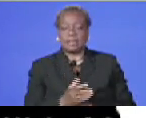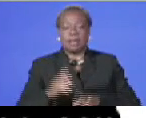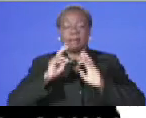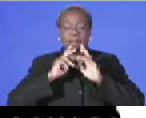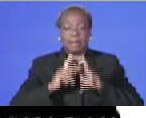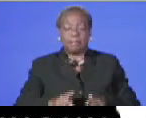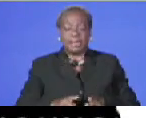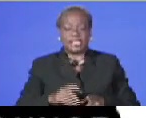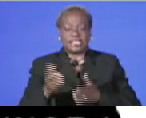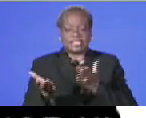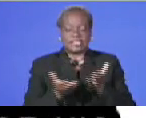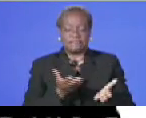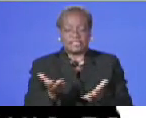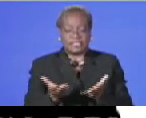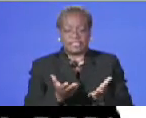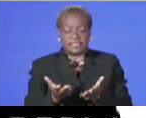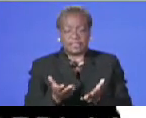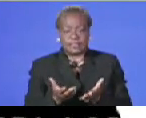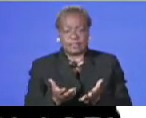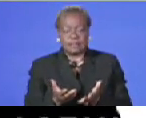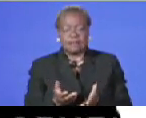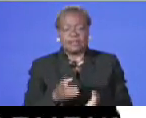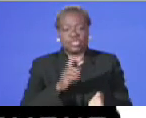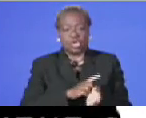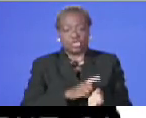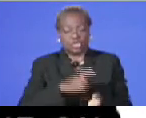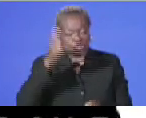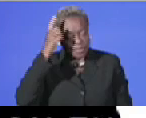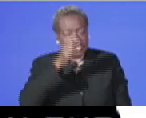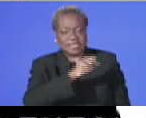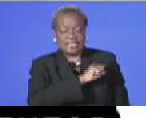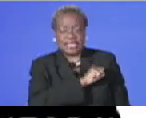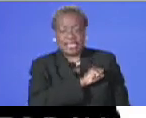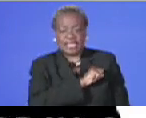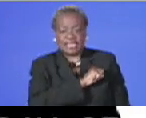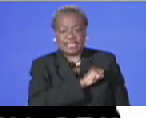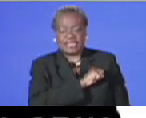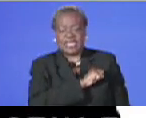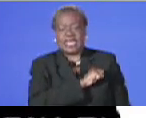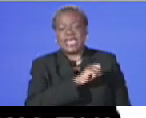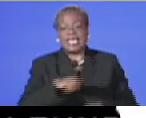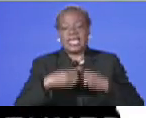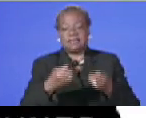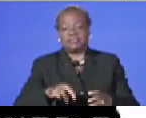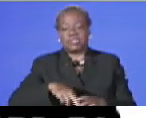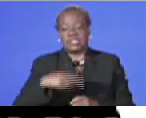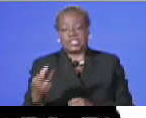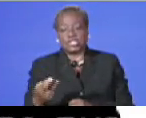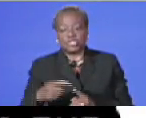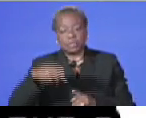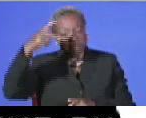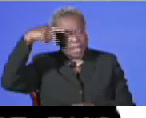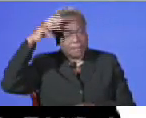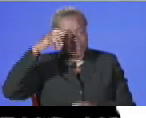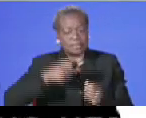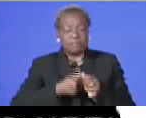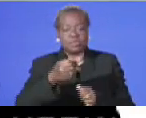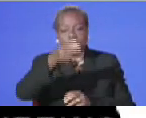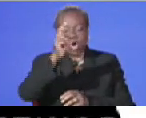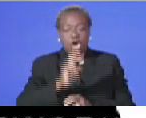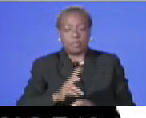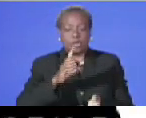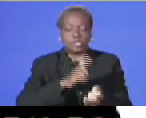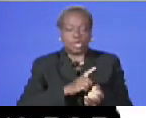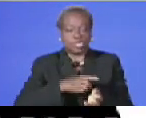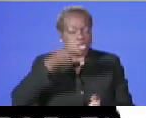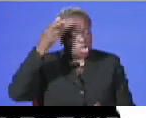abrupt resignation of Minister of Health, the Honorable Dr. Dwayne Sands. He tendered his resignation to Prime Minister, the Most Honorable Dr. Hubert Minnis,